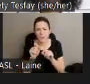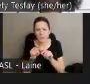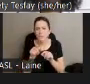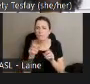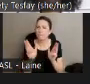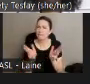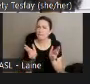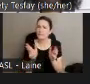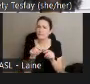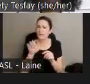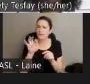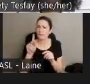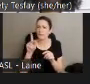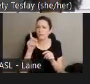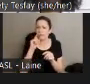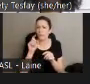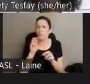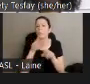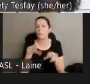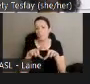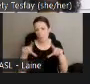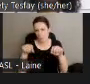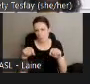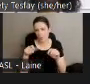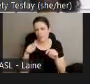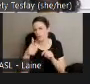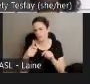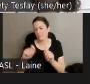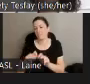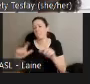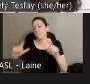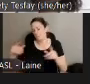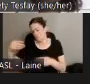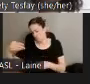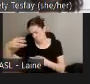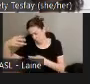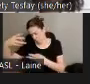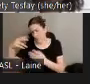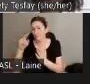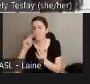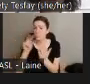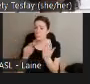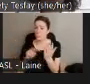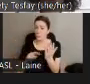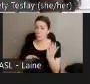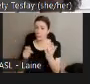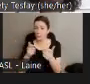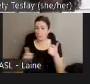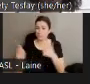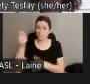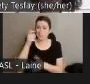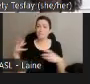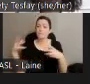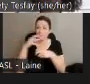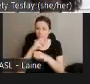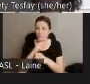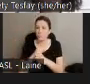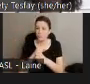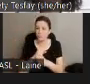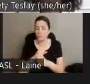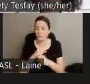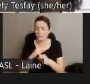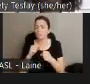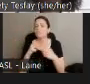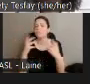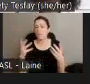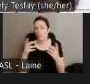already. So take a look. Even just the executive summary has a lot of information. But I'm going